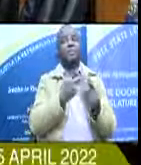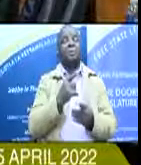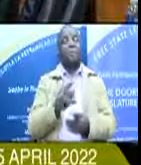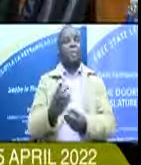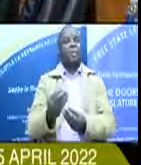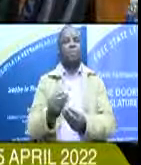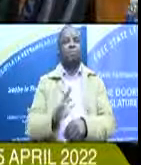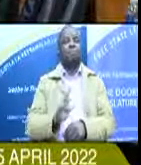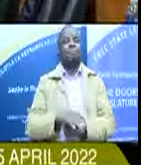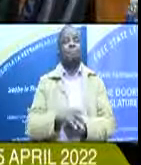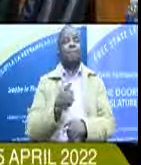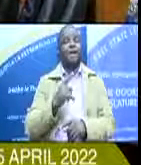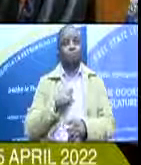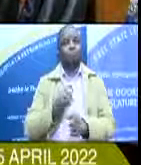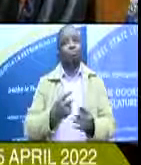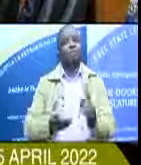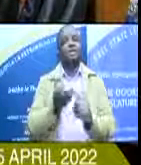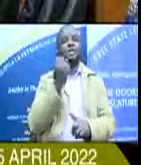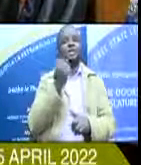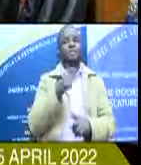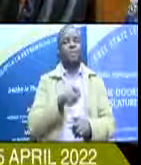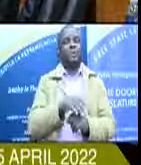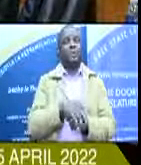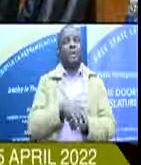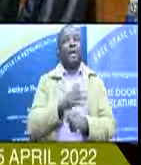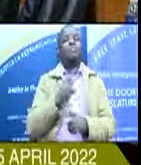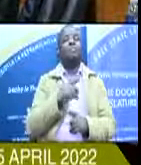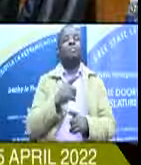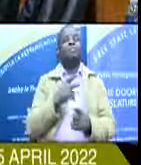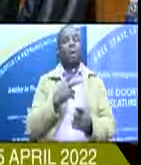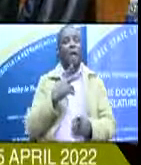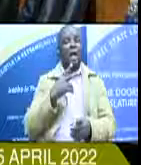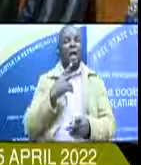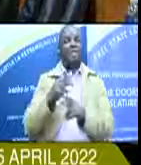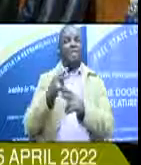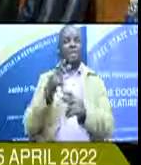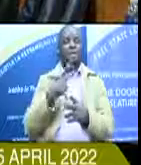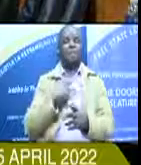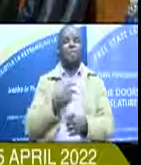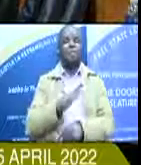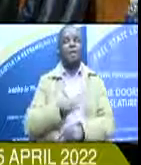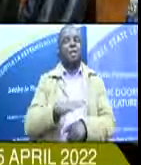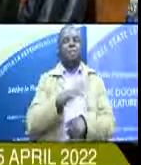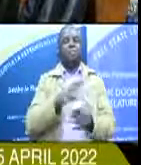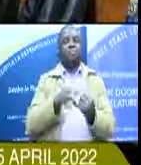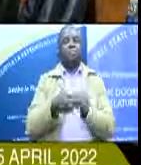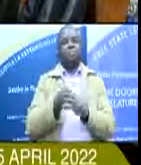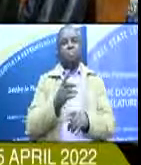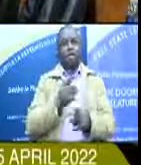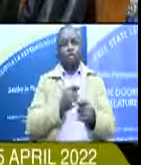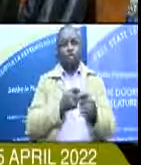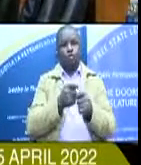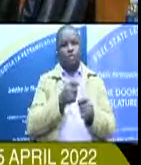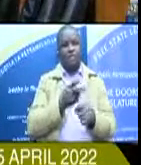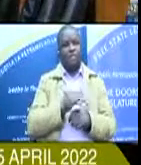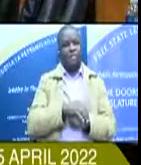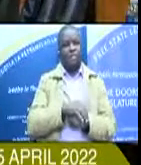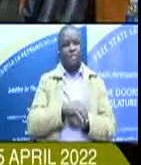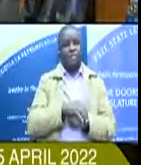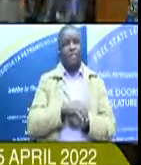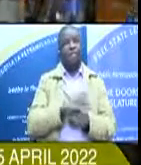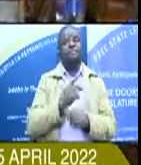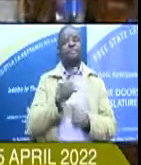easy, but we managed to overcome and ultimately bring the situation under control. We remain committed to